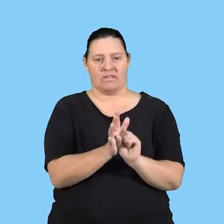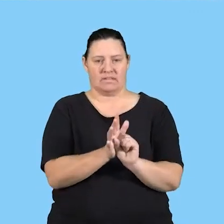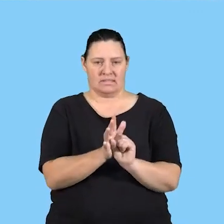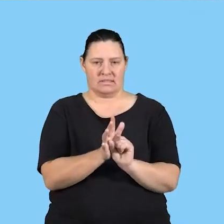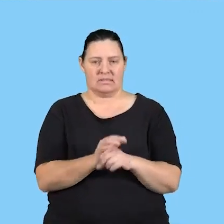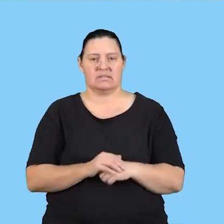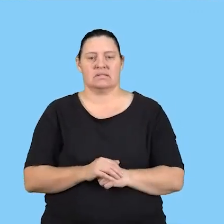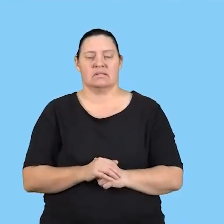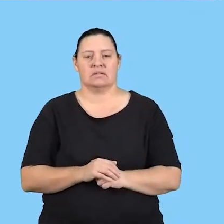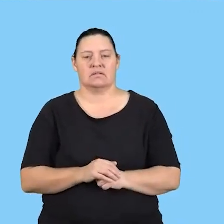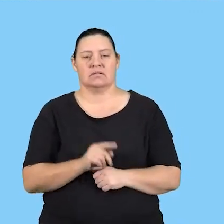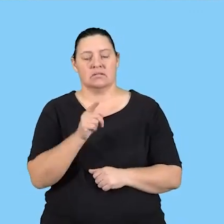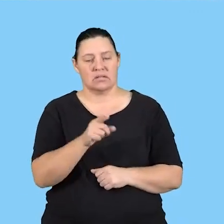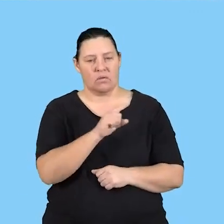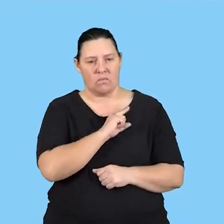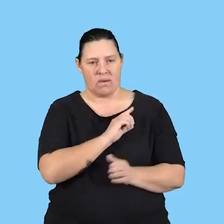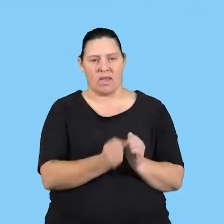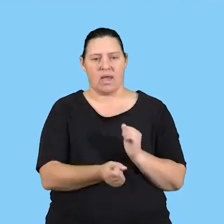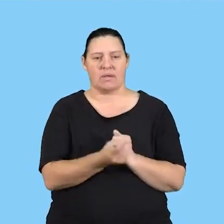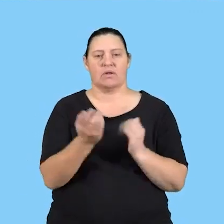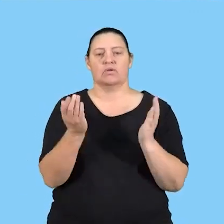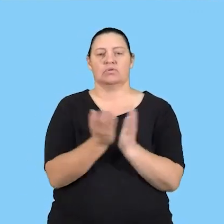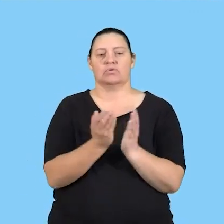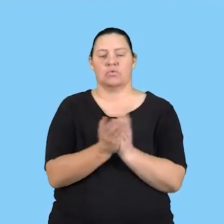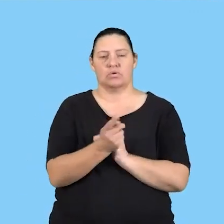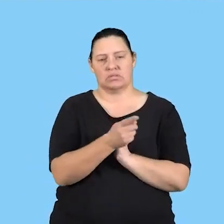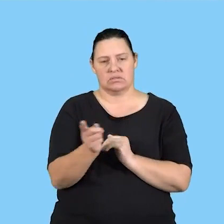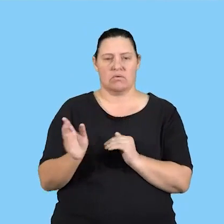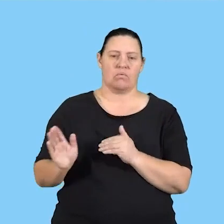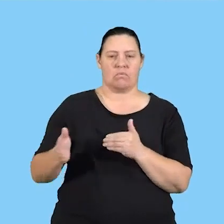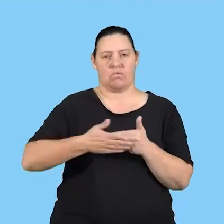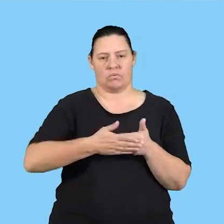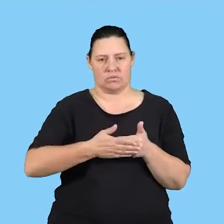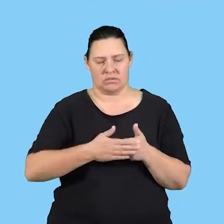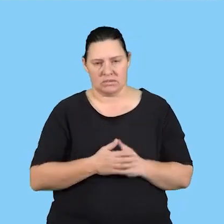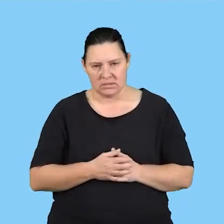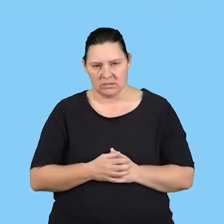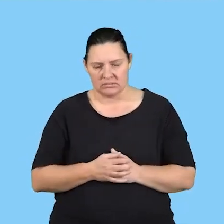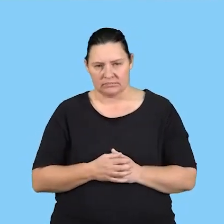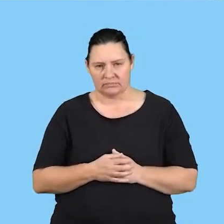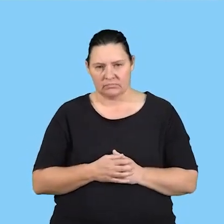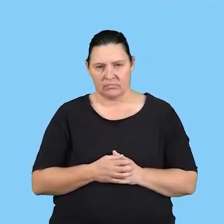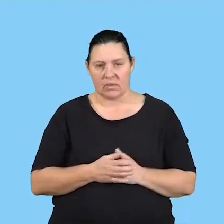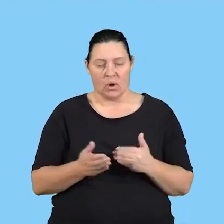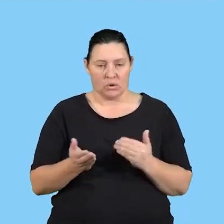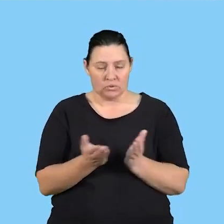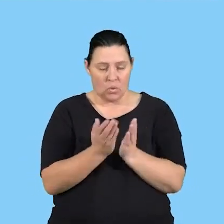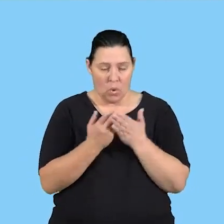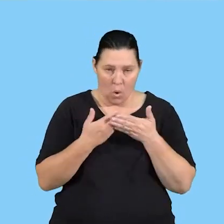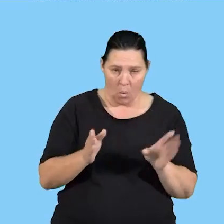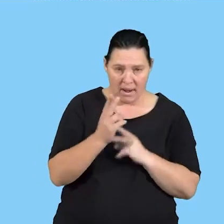COVID-19. This resulted to schools being closed. When the schools